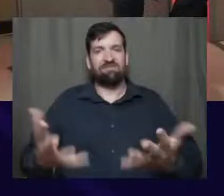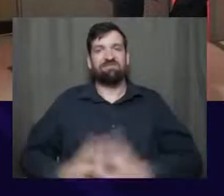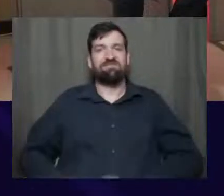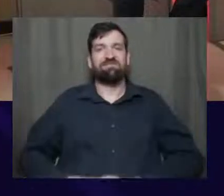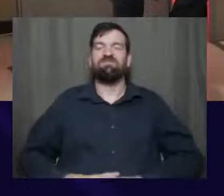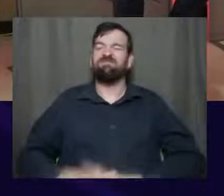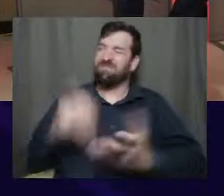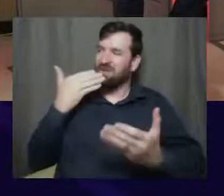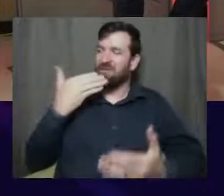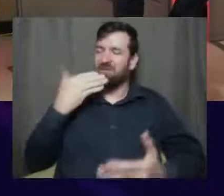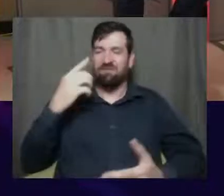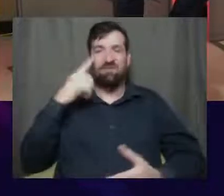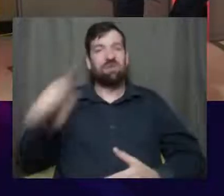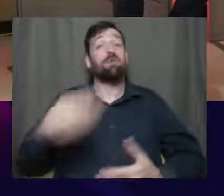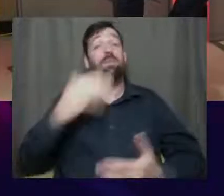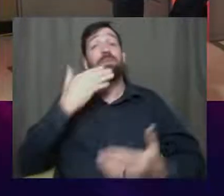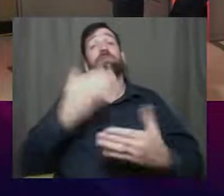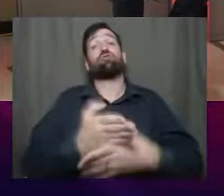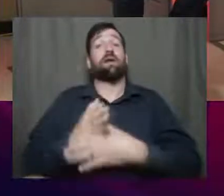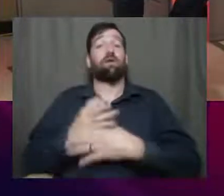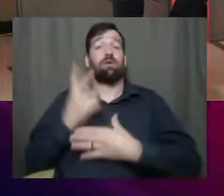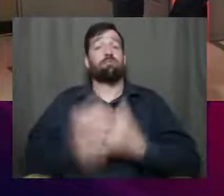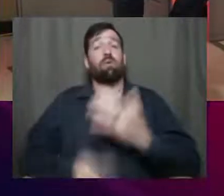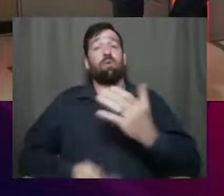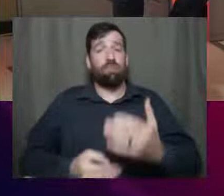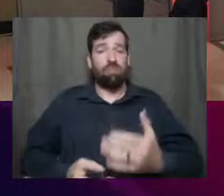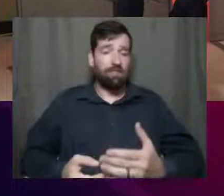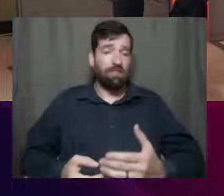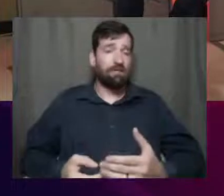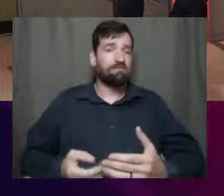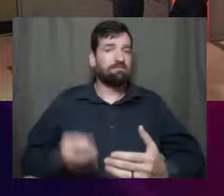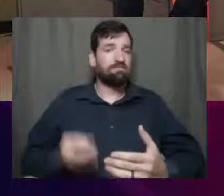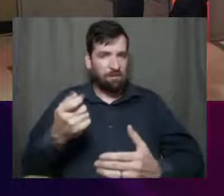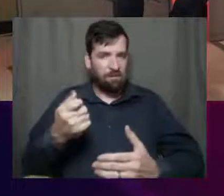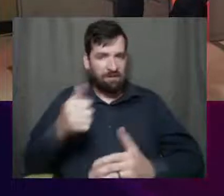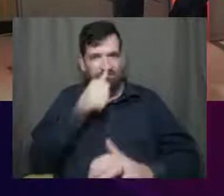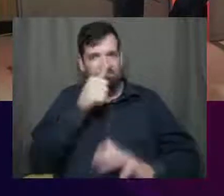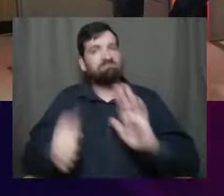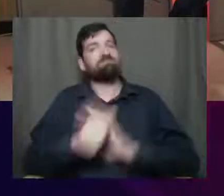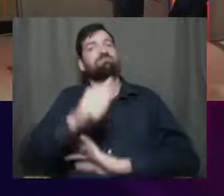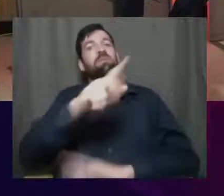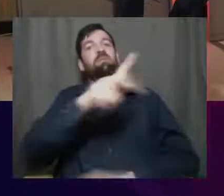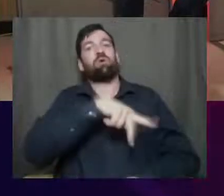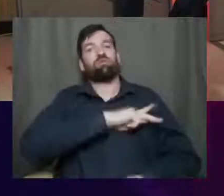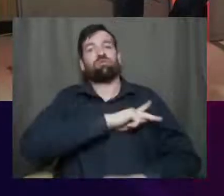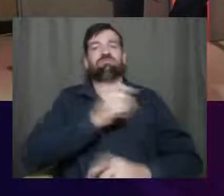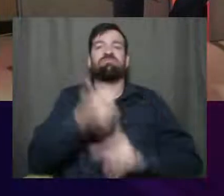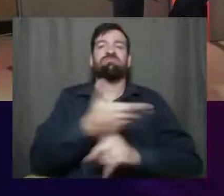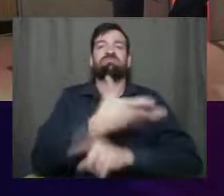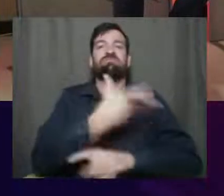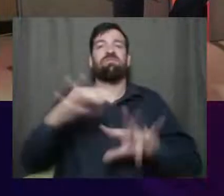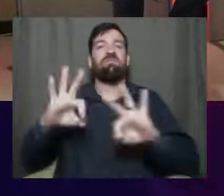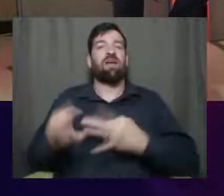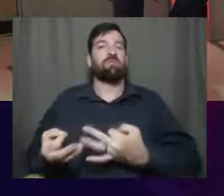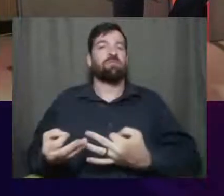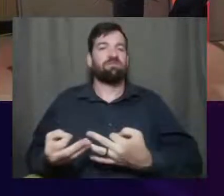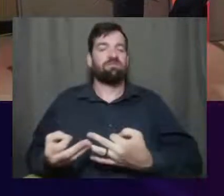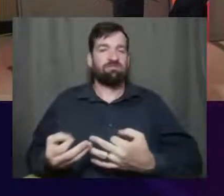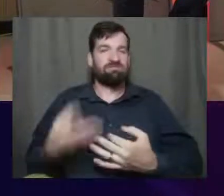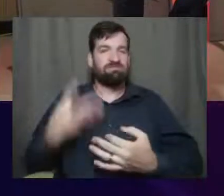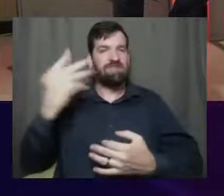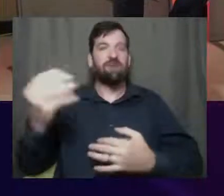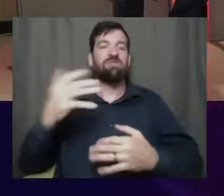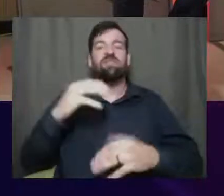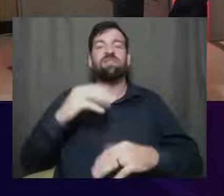Well, thank you for sharing, both of you, sharing a little bit of behind the mask, what you and your families like to do, and get out there and kind of recharge